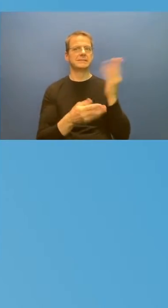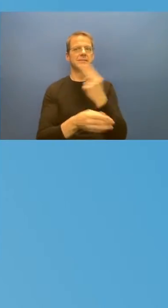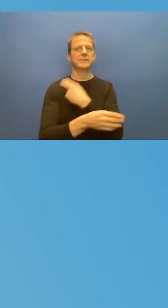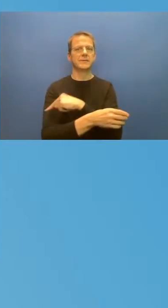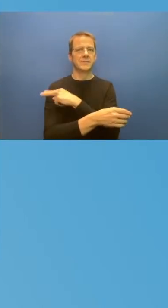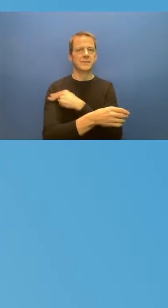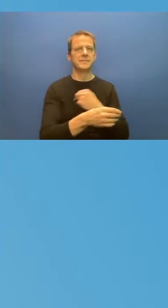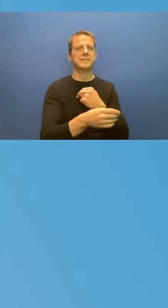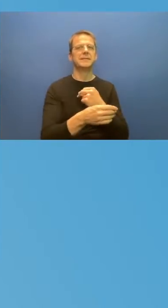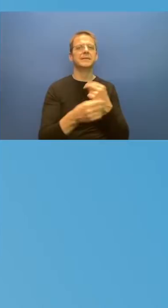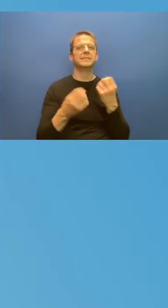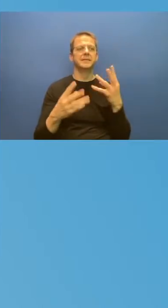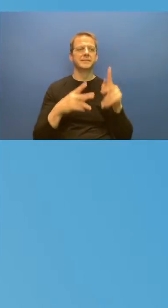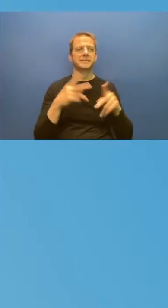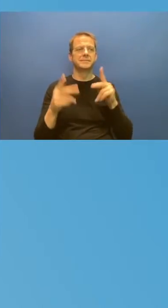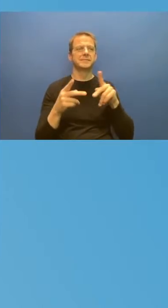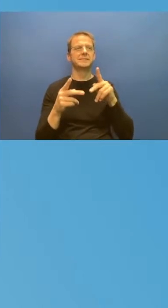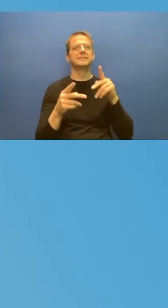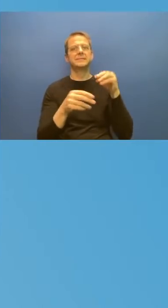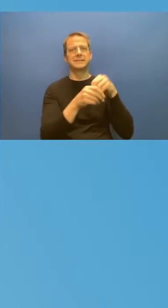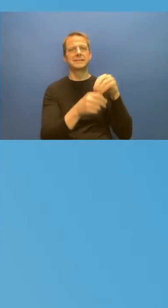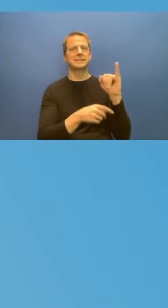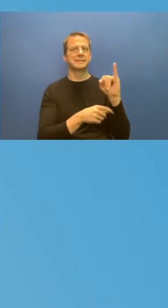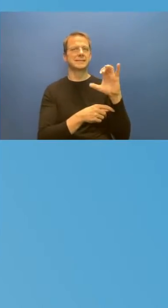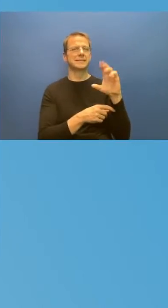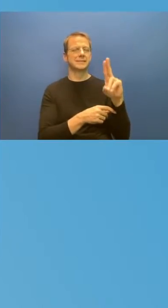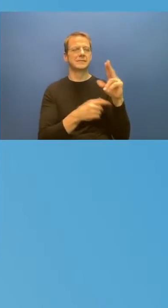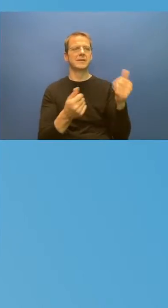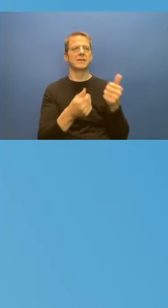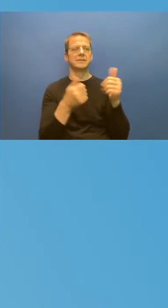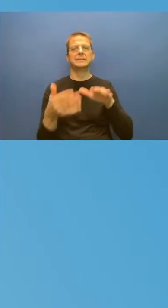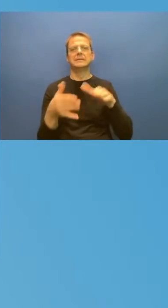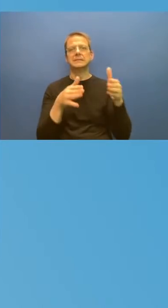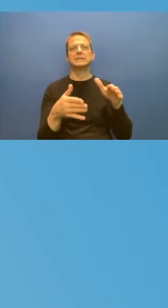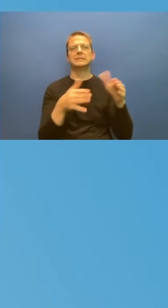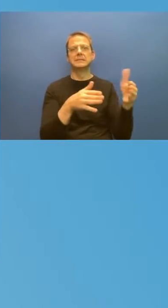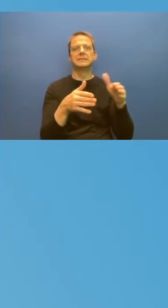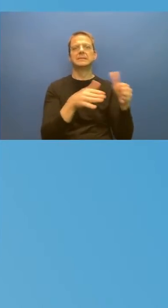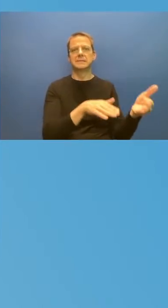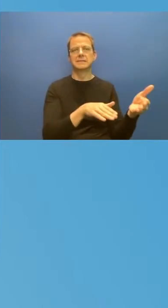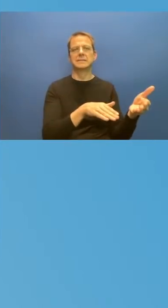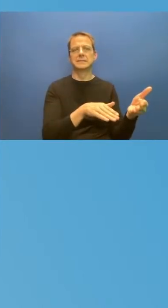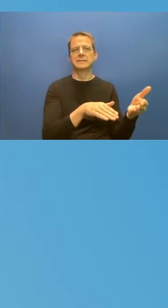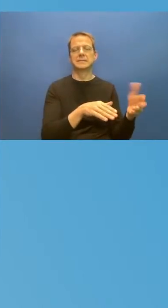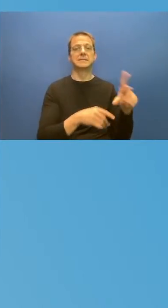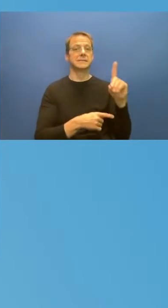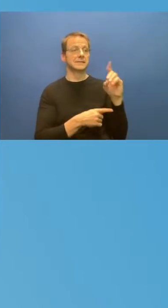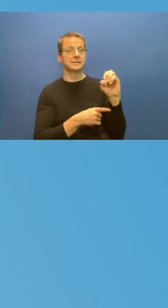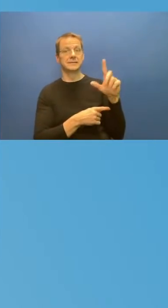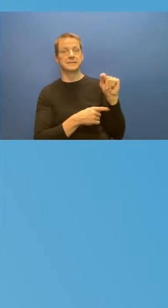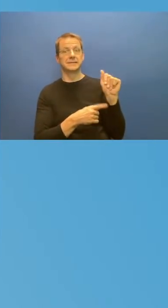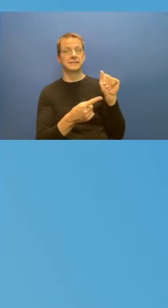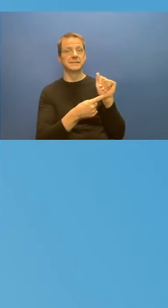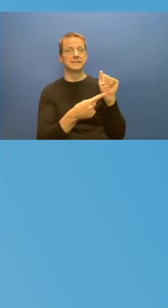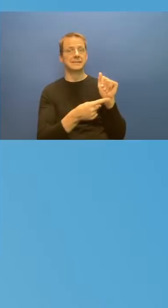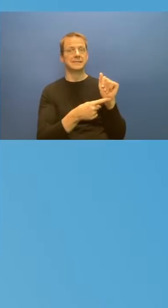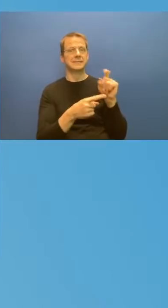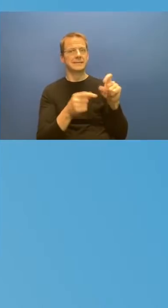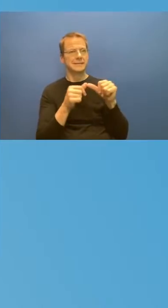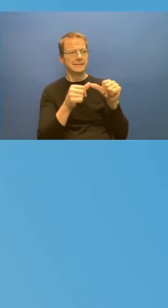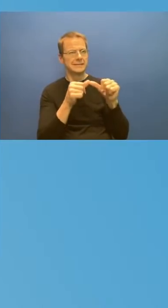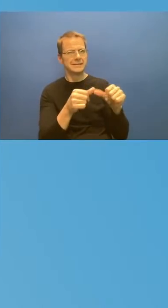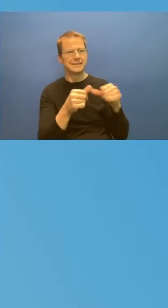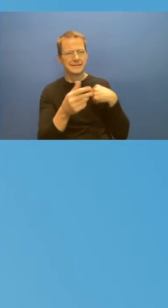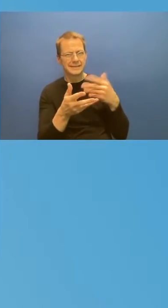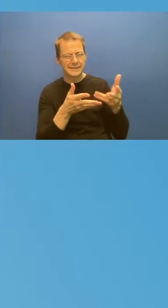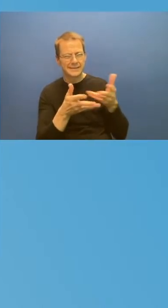to continue to deal with Delta. We need to be concerned about Omicron. We need to figure out what it's doing. We'll get a sense very quickly,